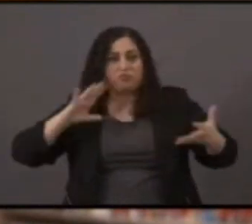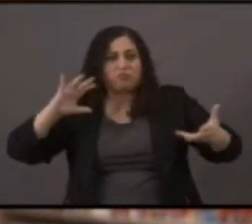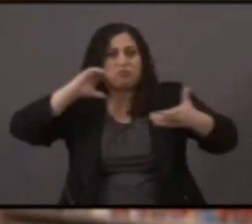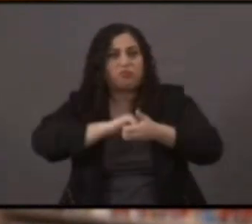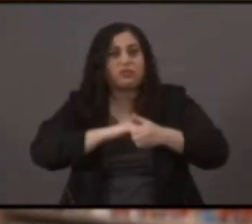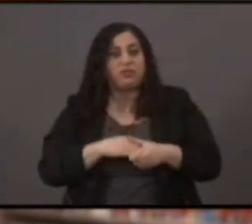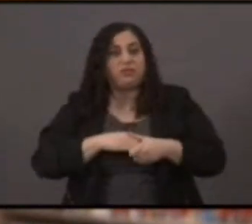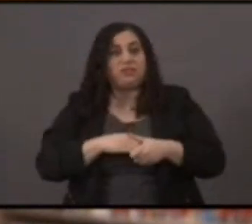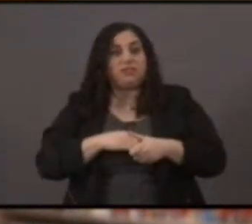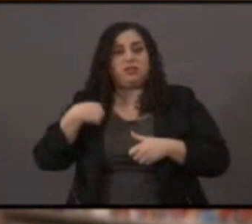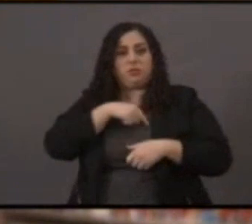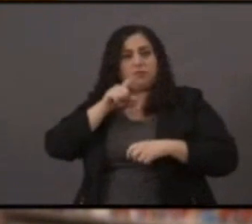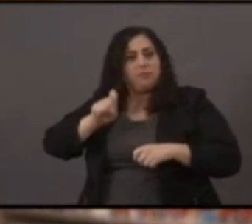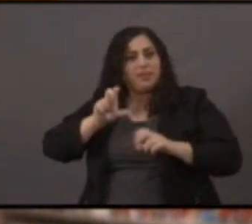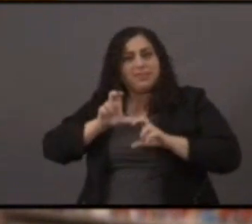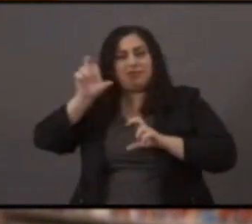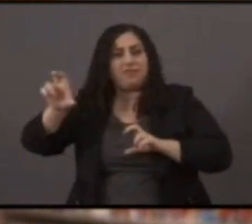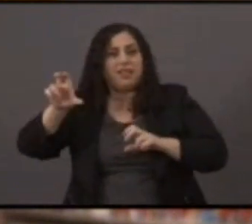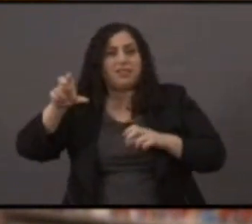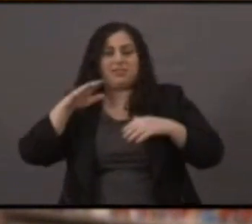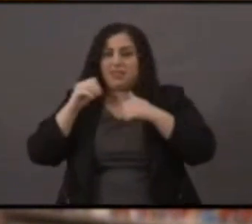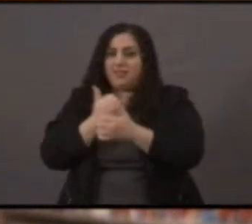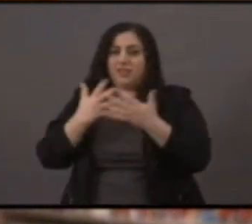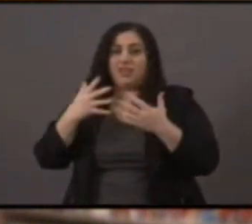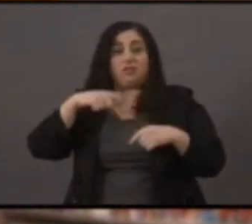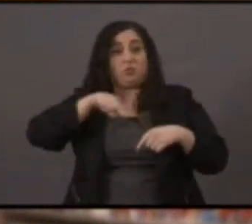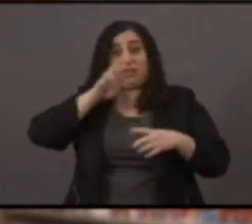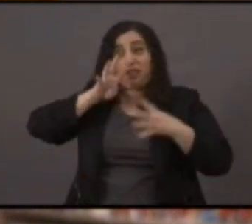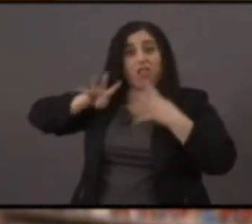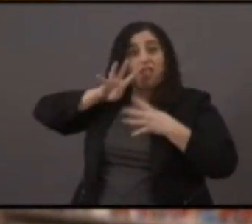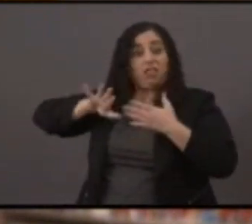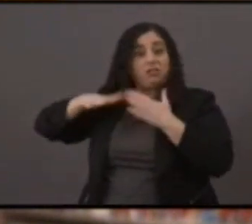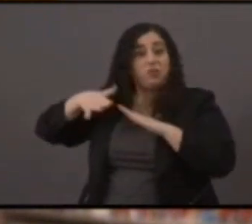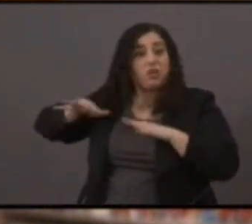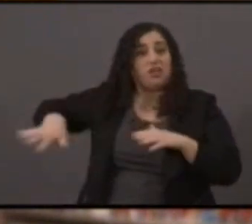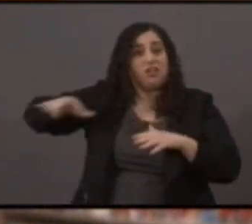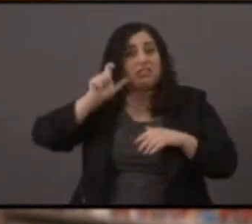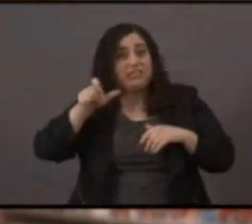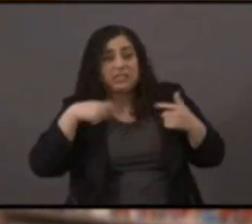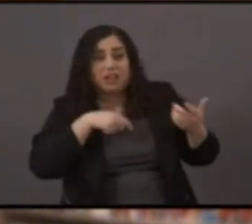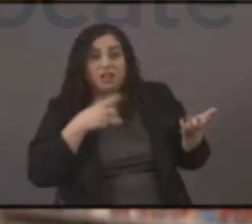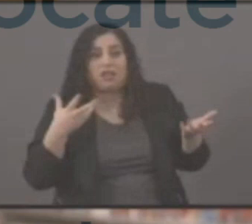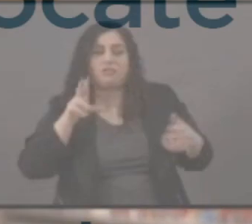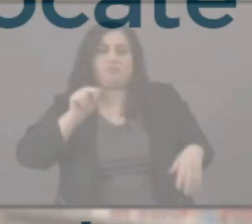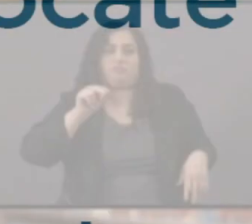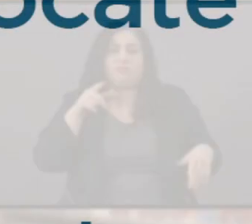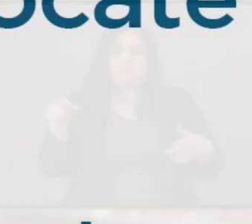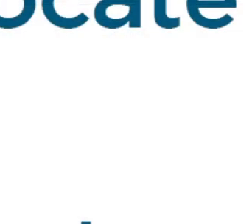in traditionally underserved neighborhoods and proof of community perseverance during this pandemic.